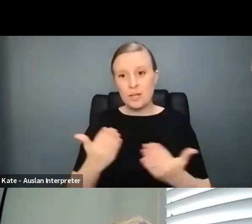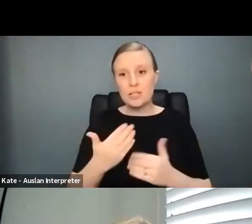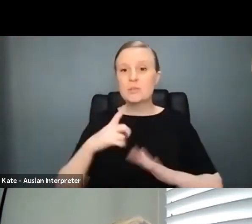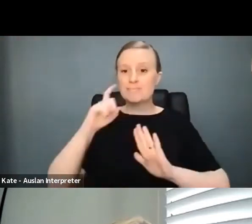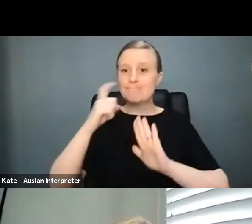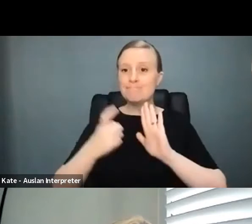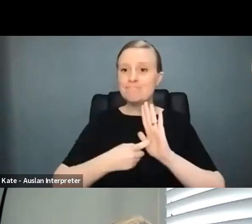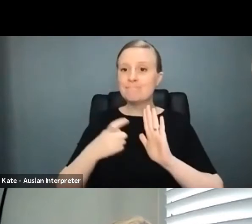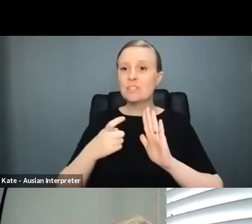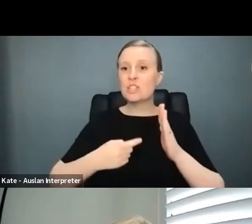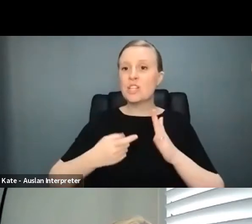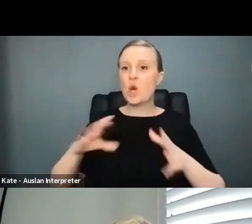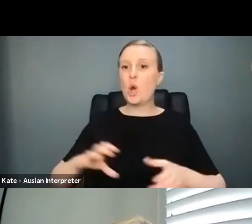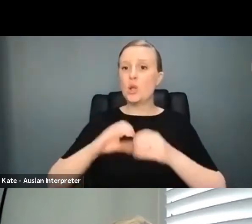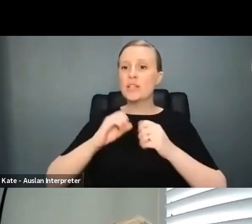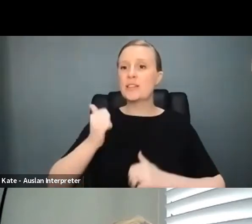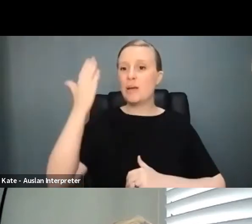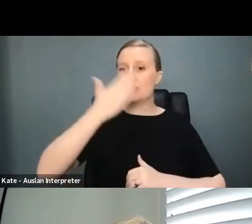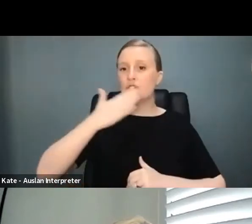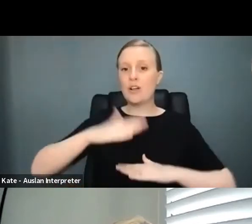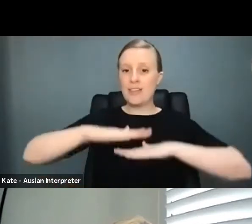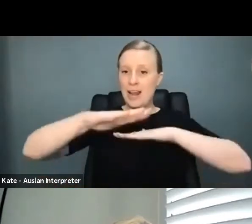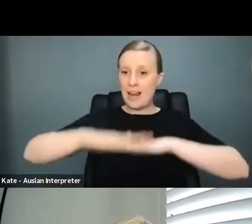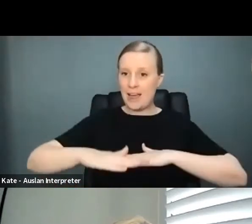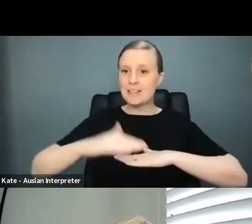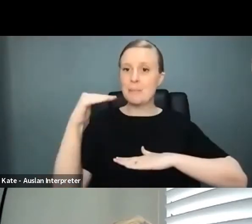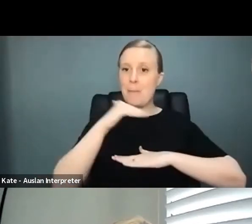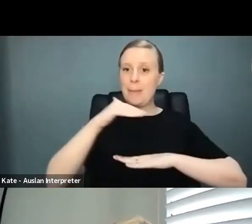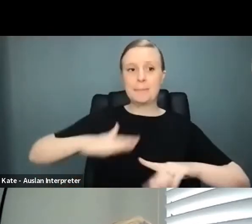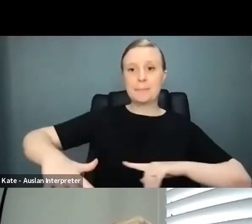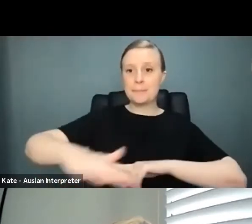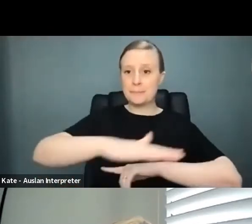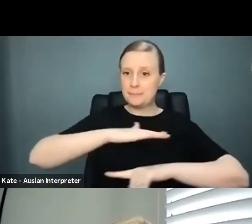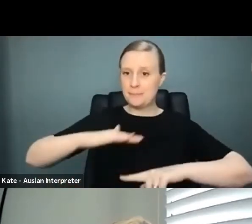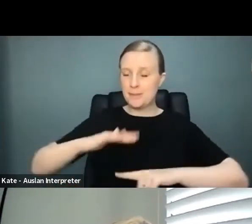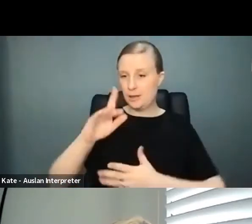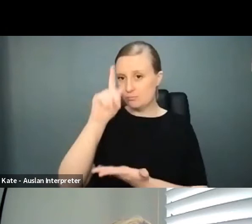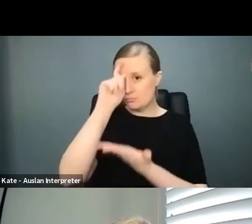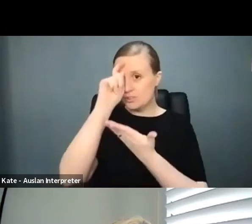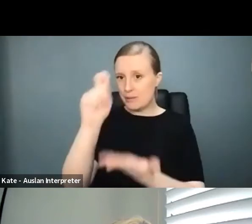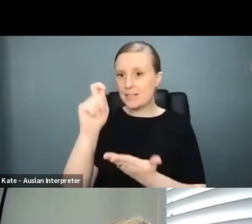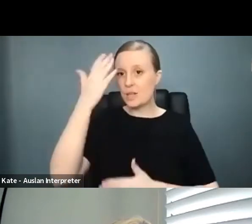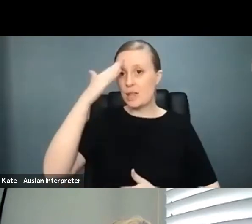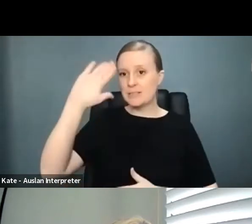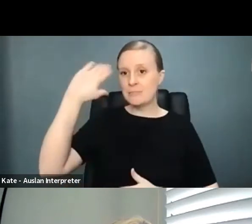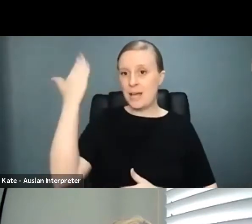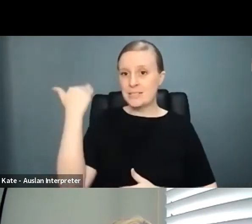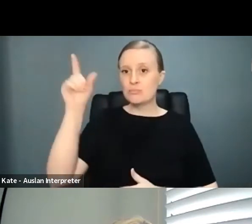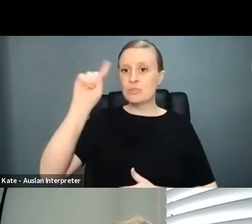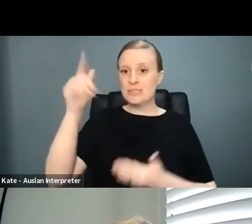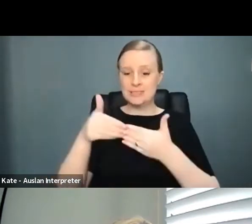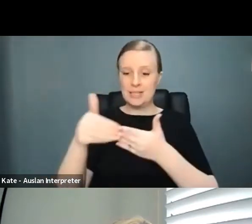of the Wurundjeri people of the Kulin Alliance this morning here in Melbourne, and pay my respects to elders past, present and